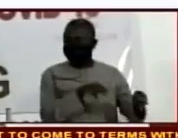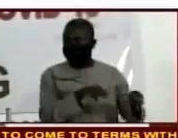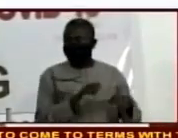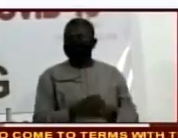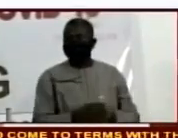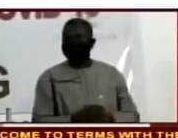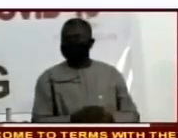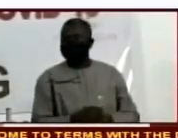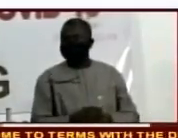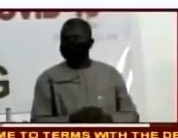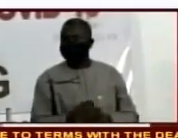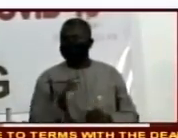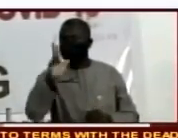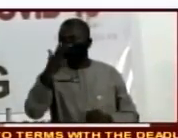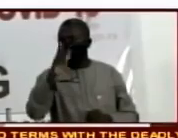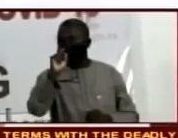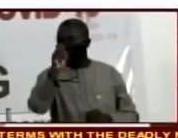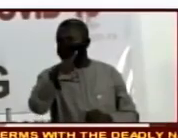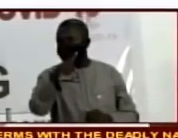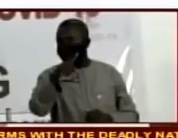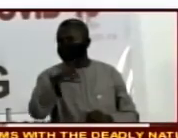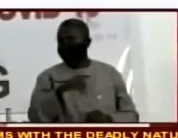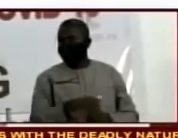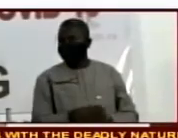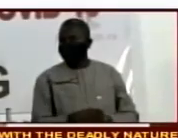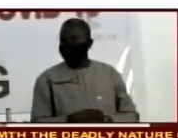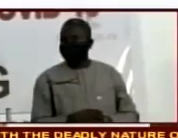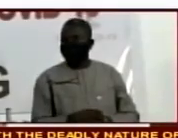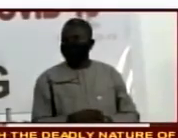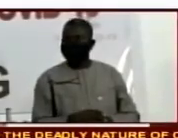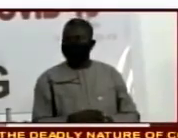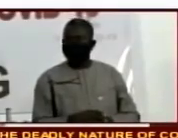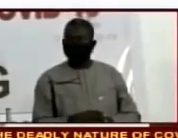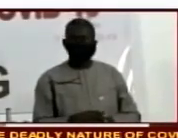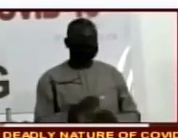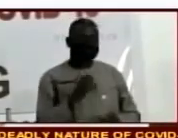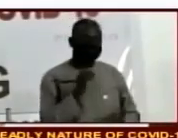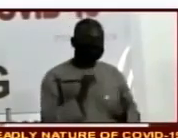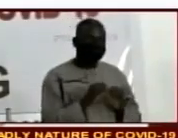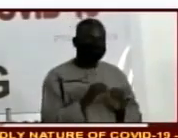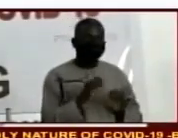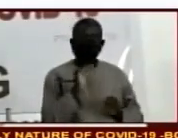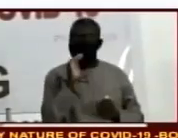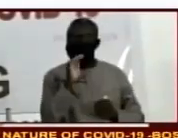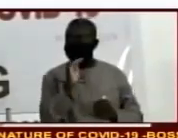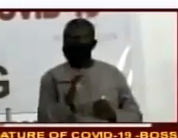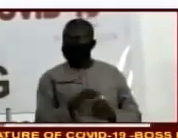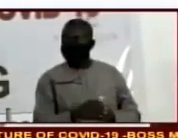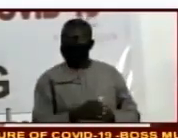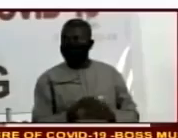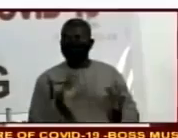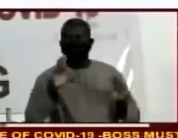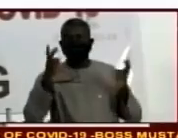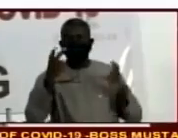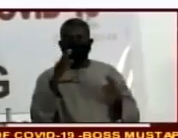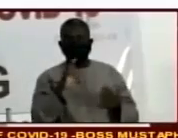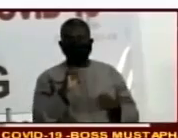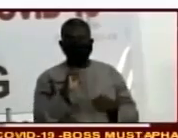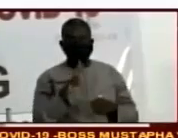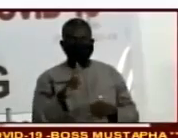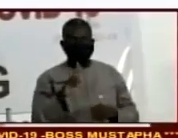The third question, which was more like a comment, to the issue of Mr.